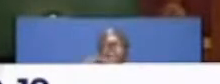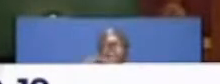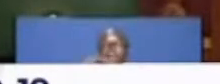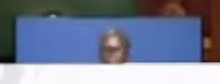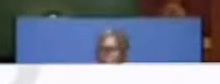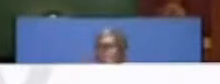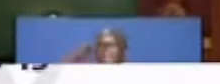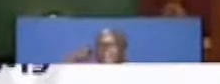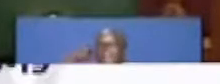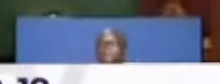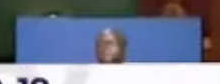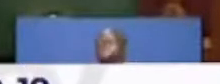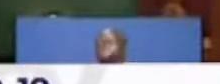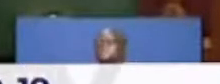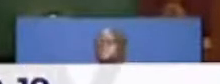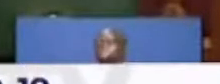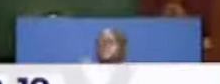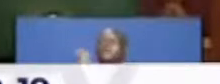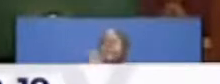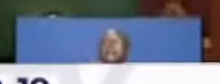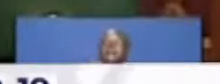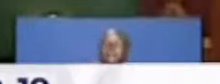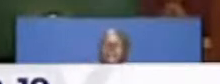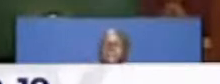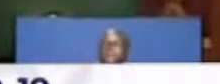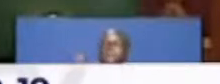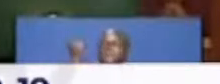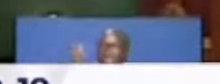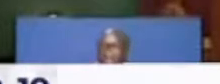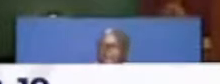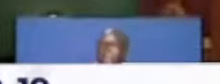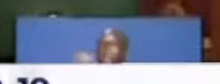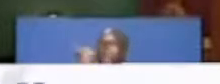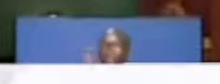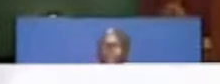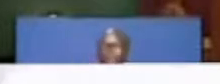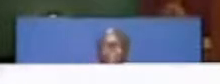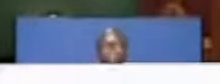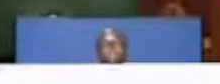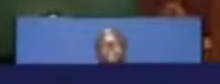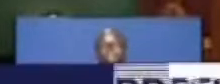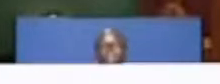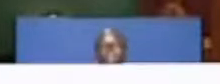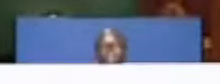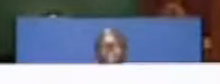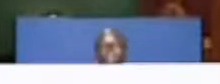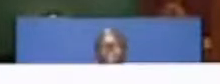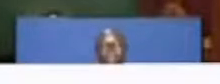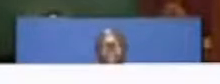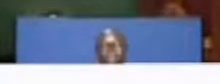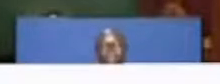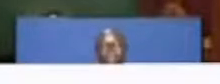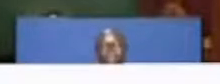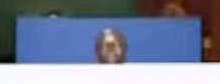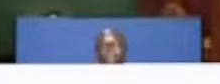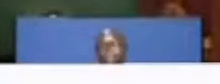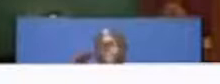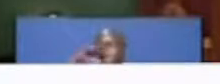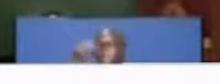demurrage and penalties that the Kenyan consumer has to pay. Mr. Speaker,